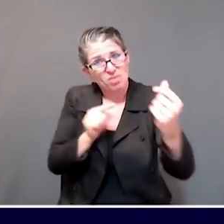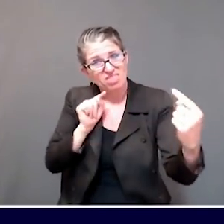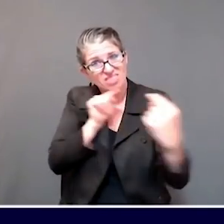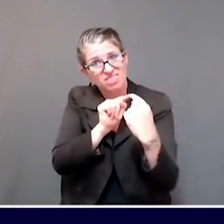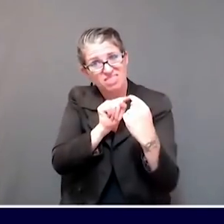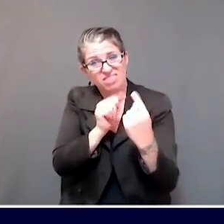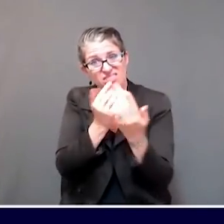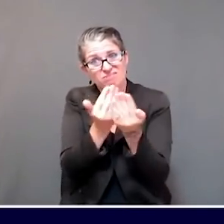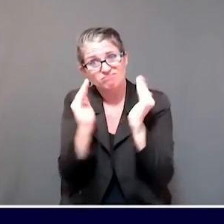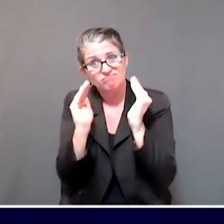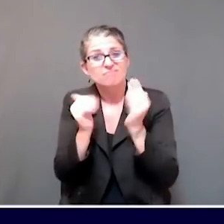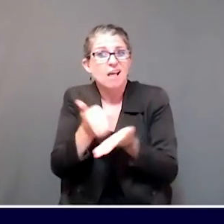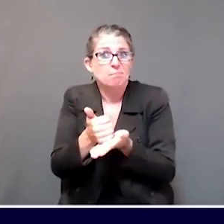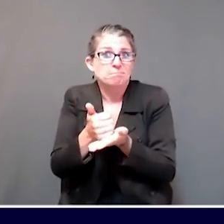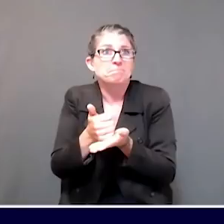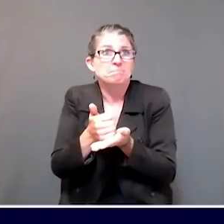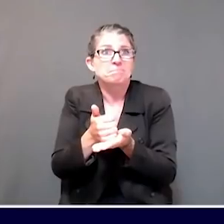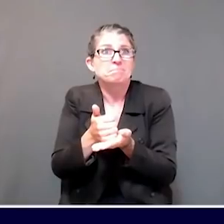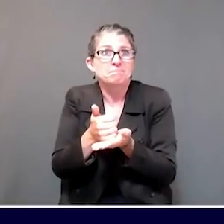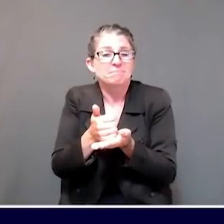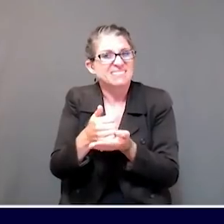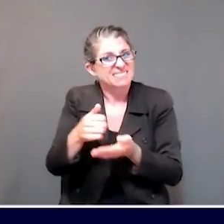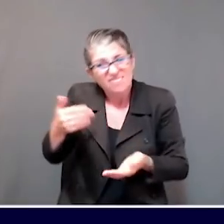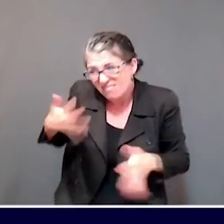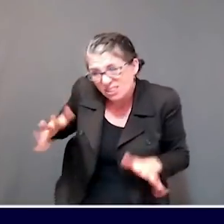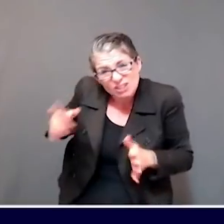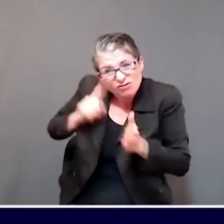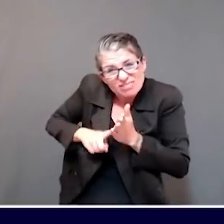I'm going to turn next to Patty White over at Maine Public.